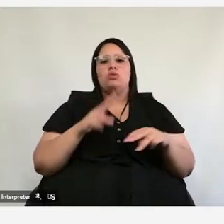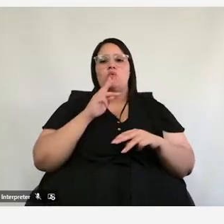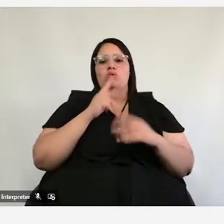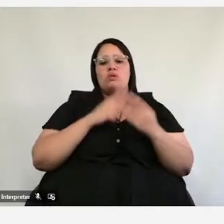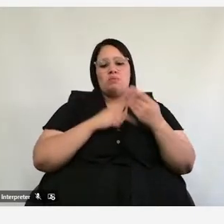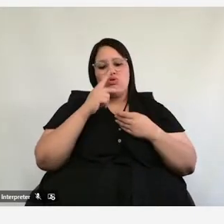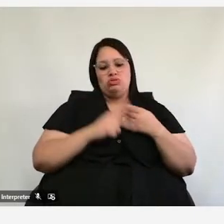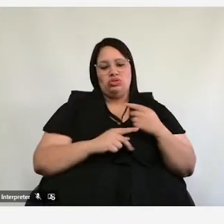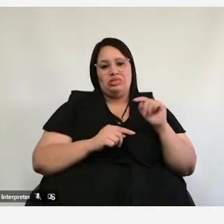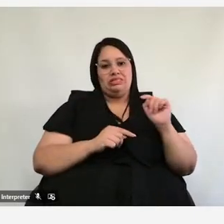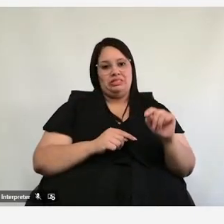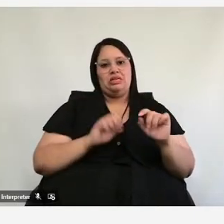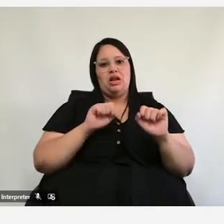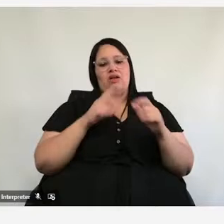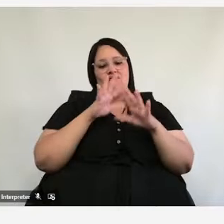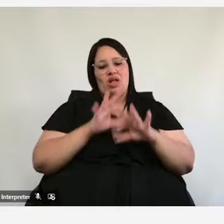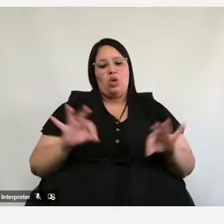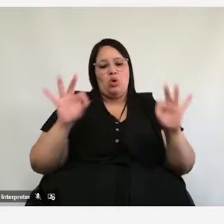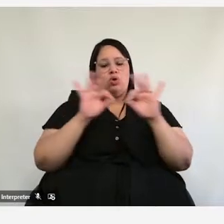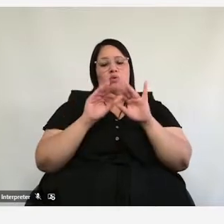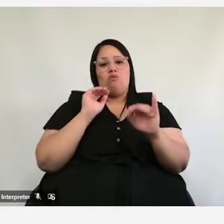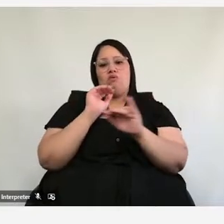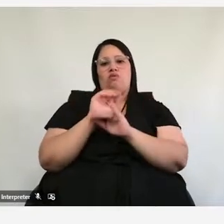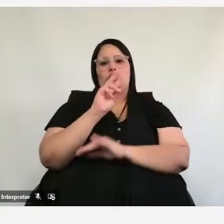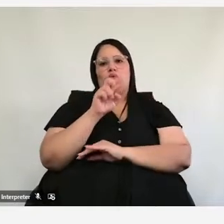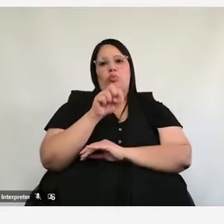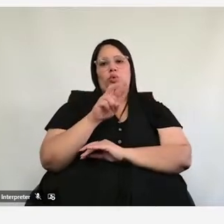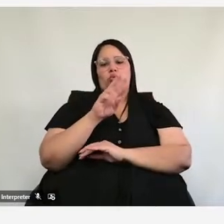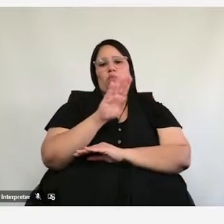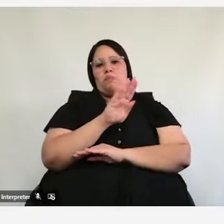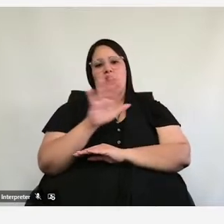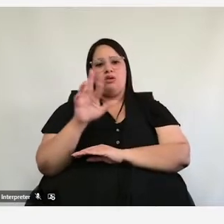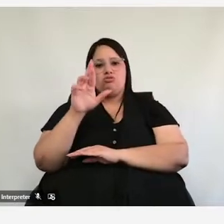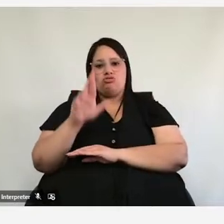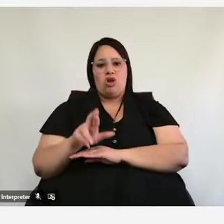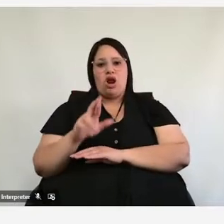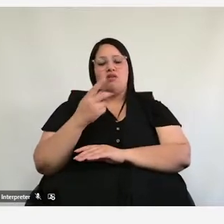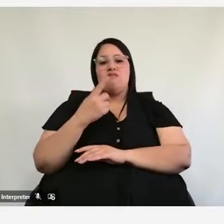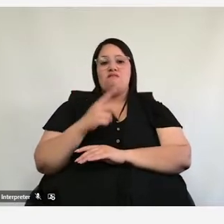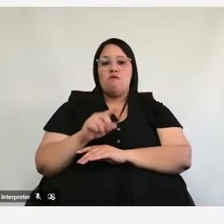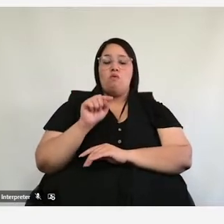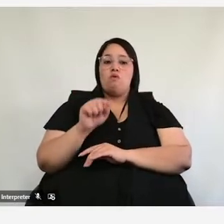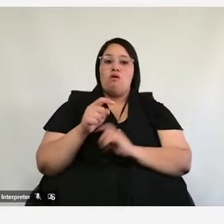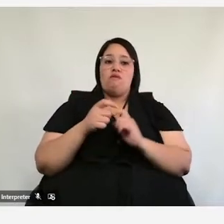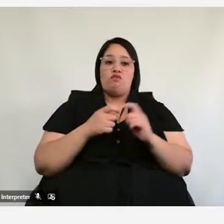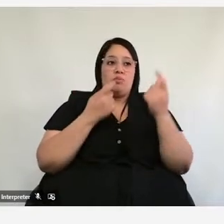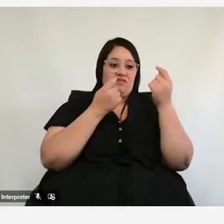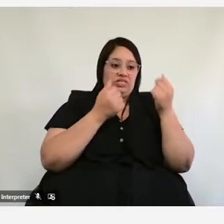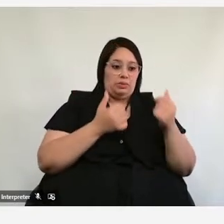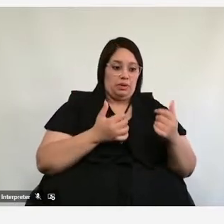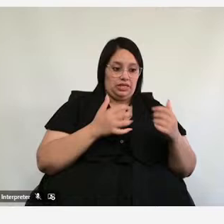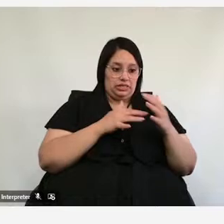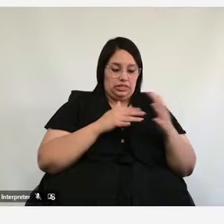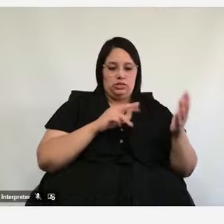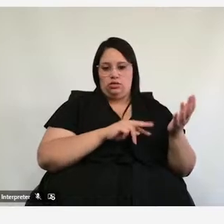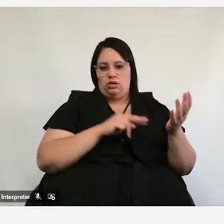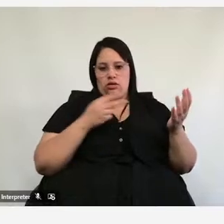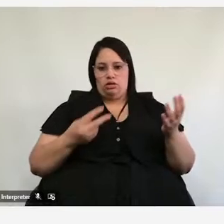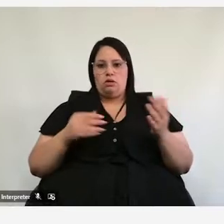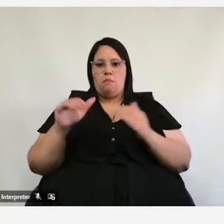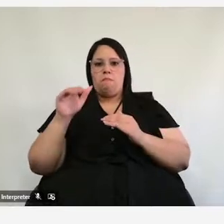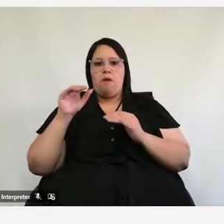projects valued at more than 2.2 billion rand to take them from feasibility to bankability.